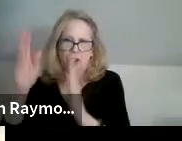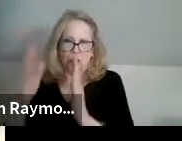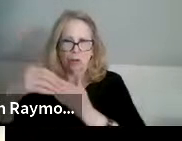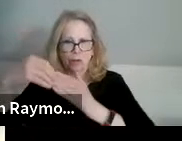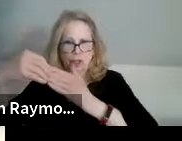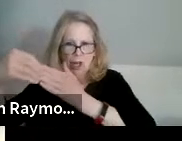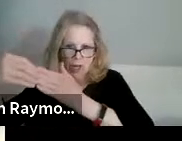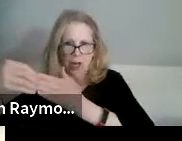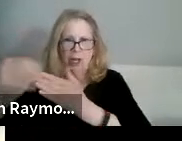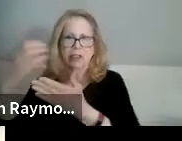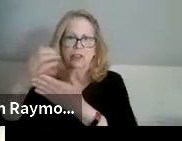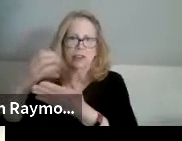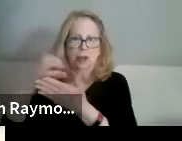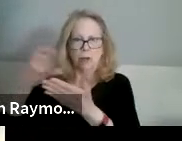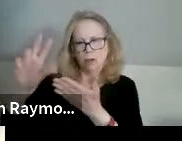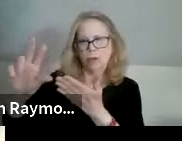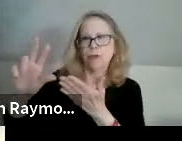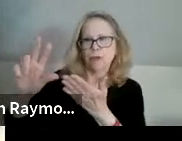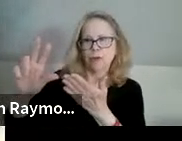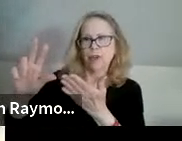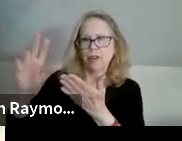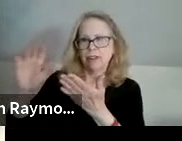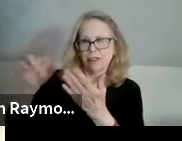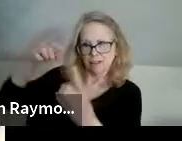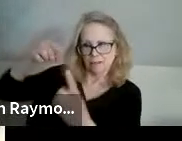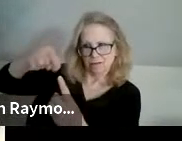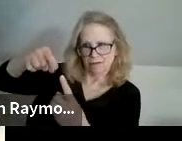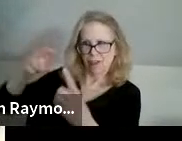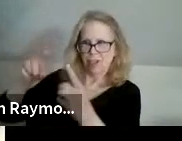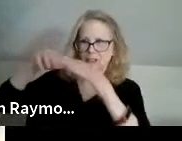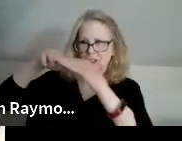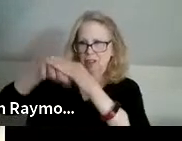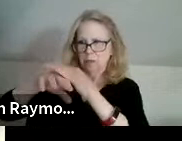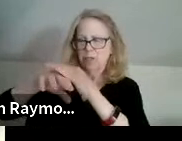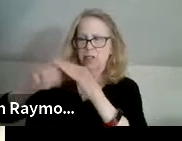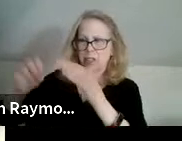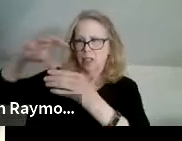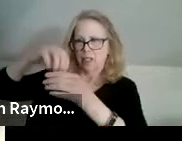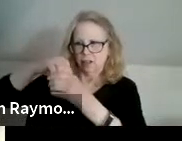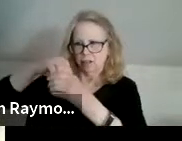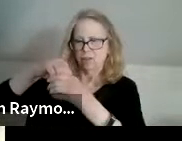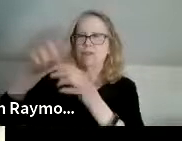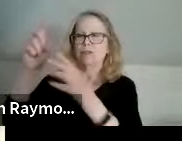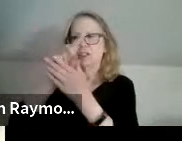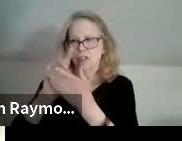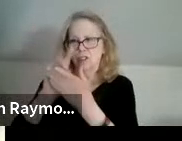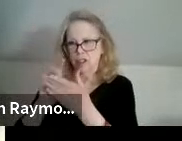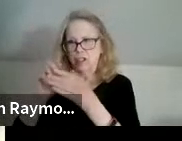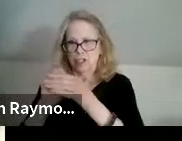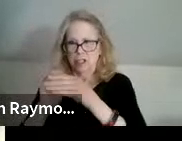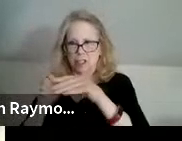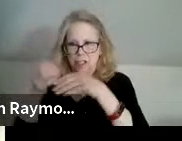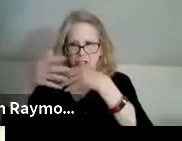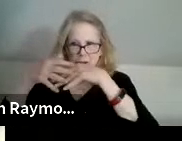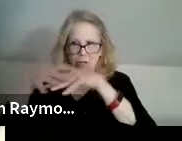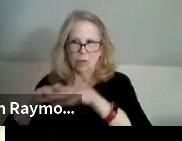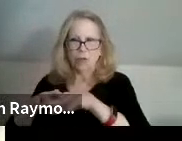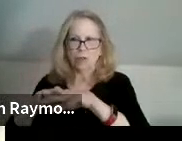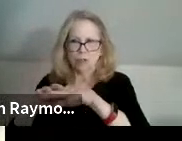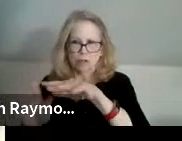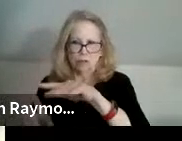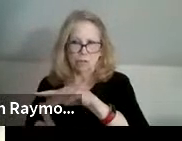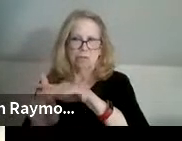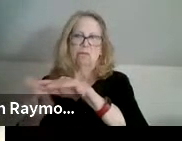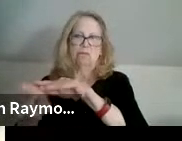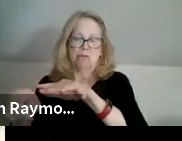Guide, Chapter 3, is about accessibility and inclusive design in immersive experiences.